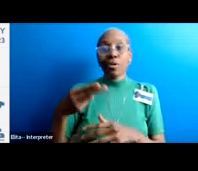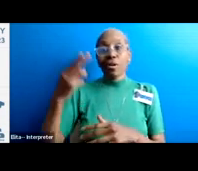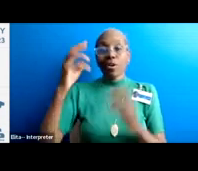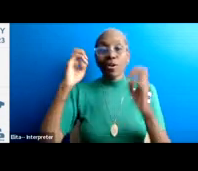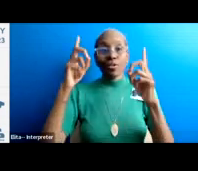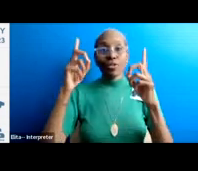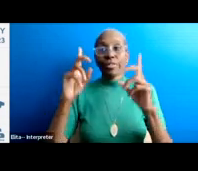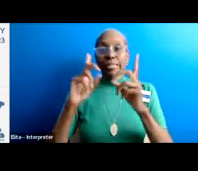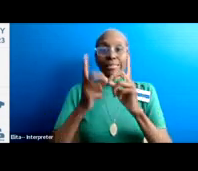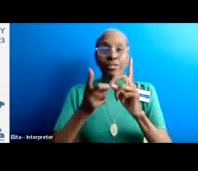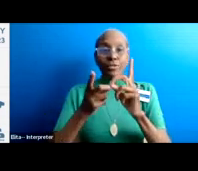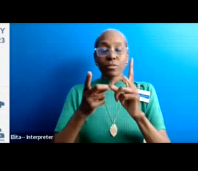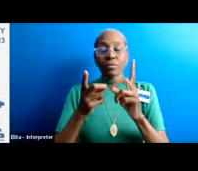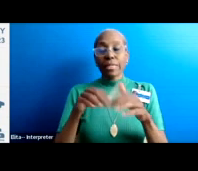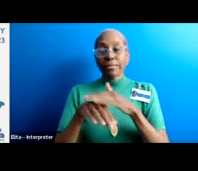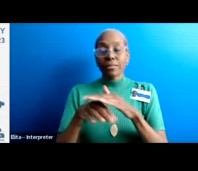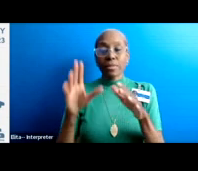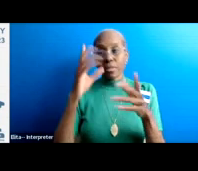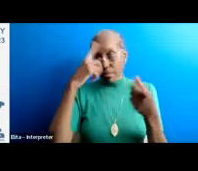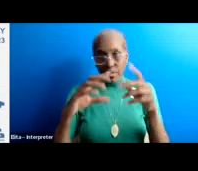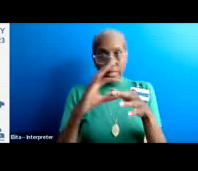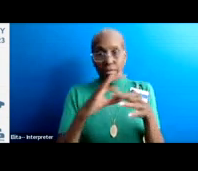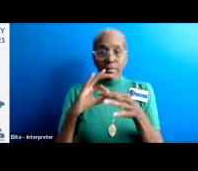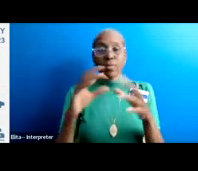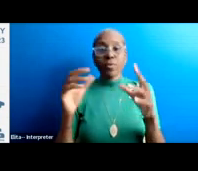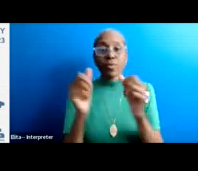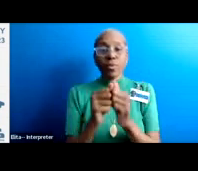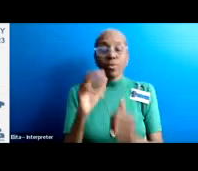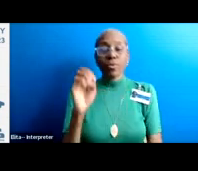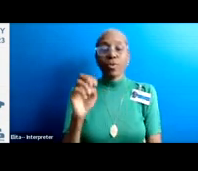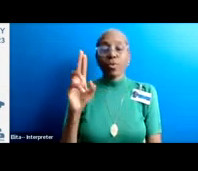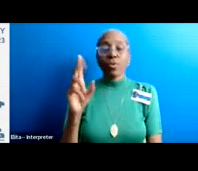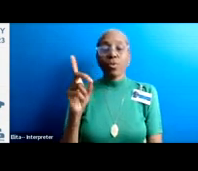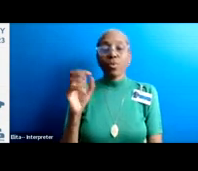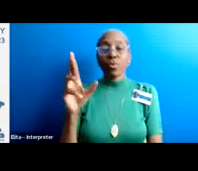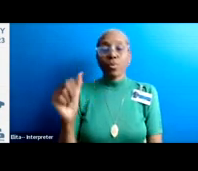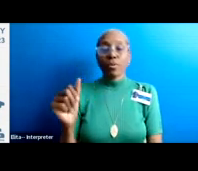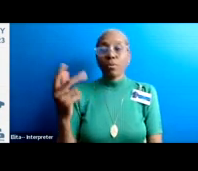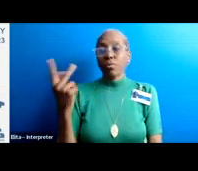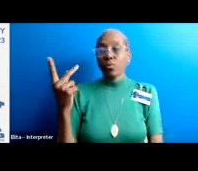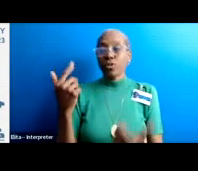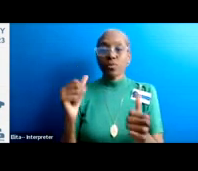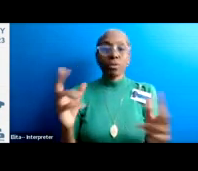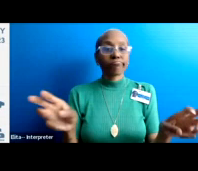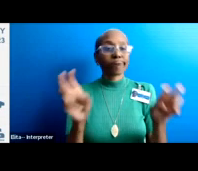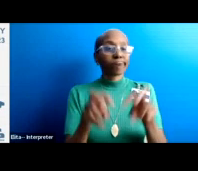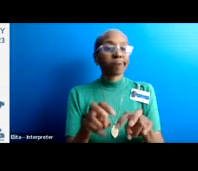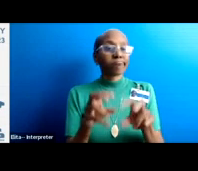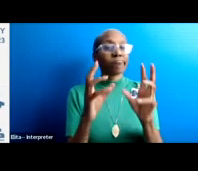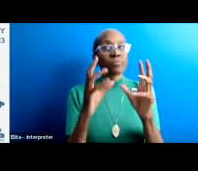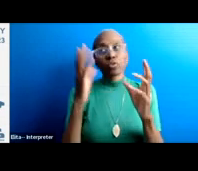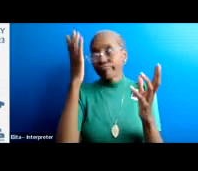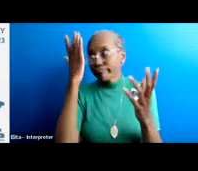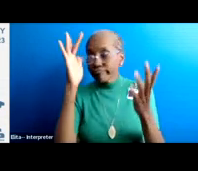Digital Accessibility Collaborative with Eudora, and we try to get together and share all our accessibility